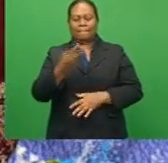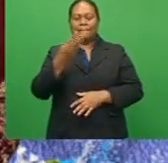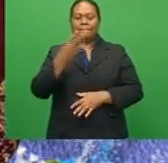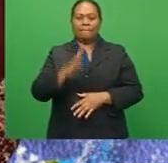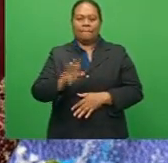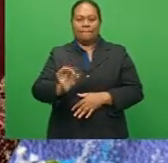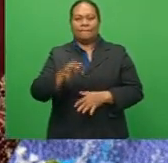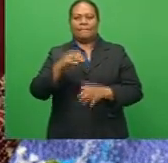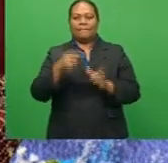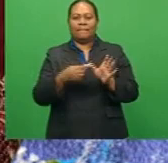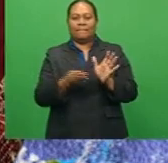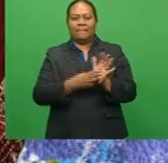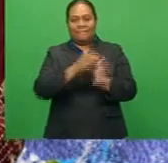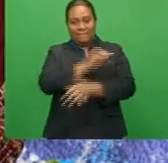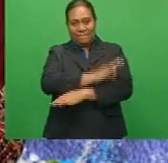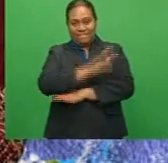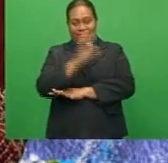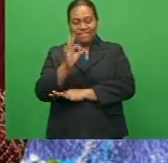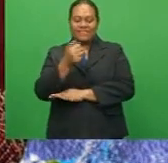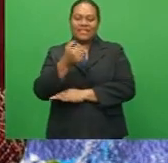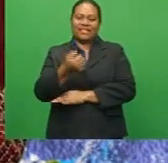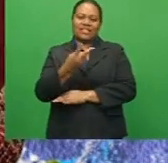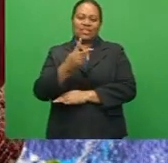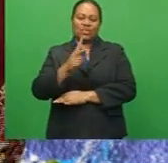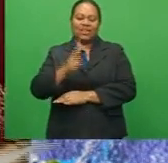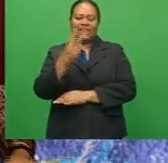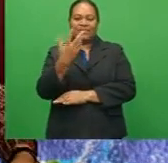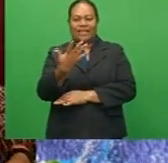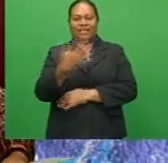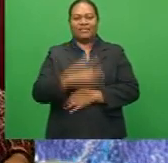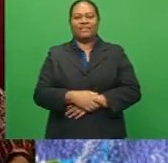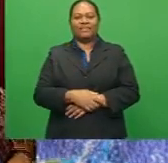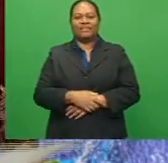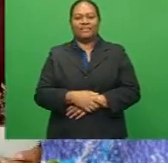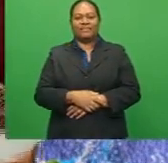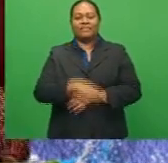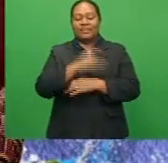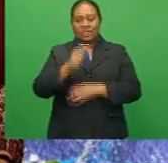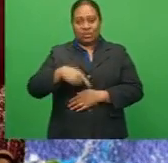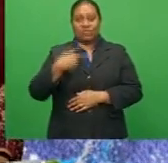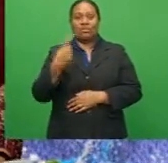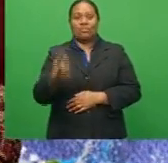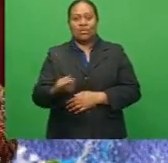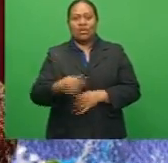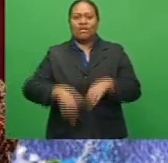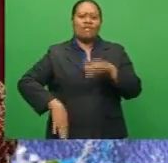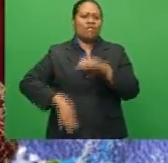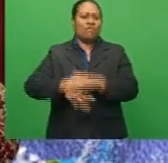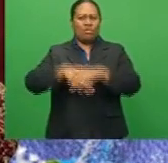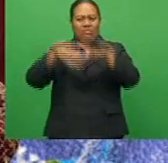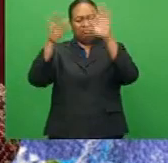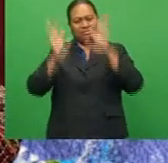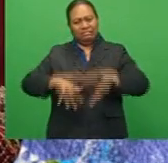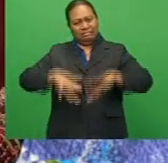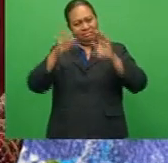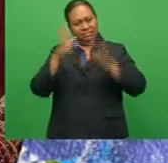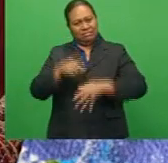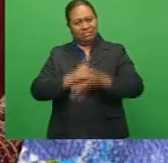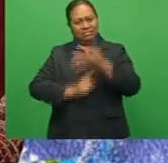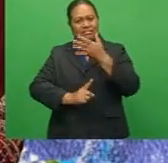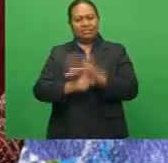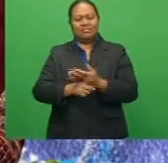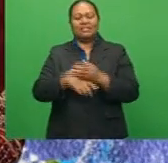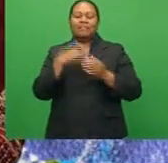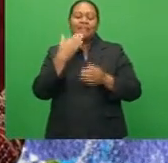a.m. Sunrise will be at 6:25. For tomorrow, it's full of showers, so ensure to